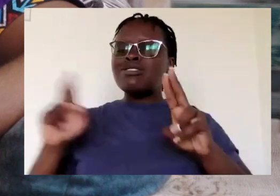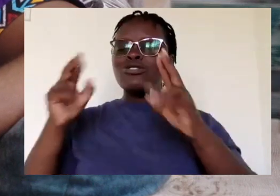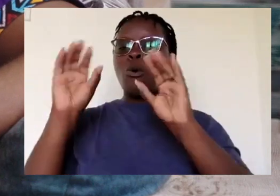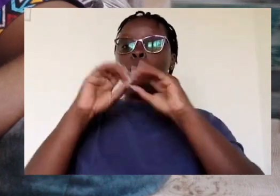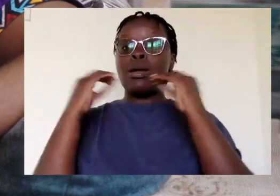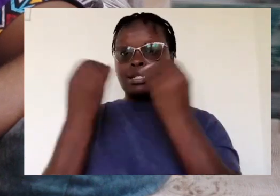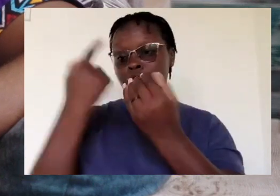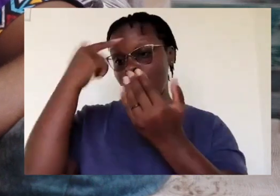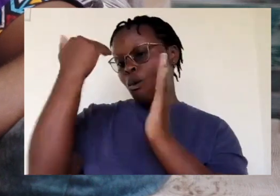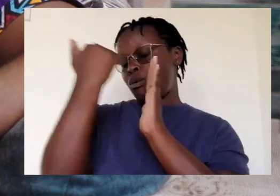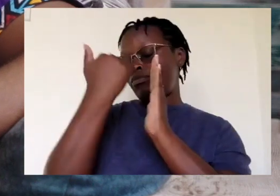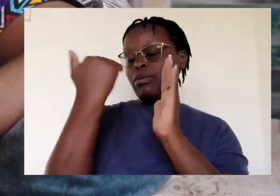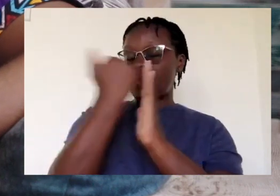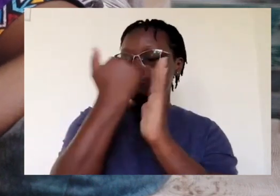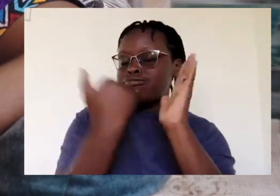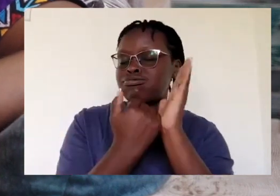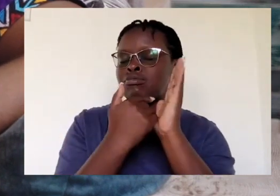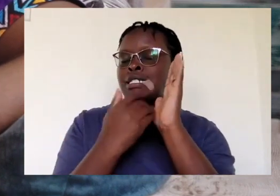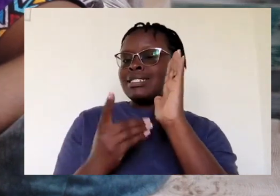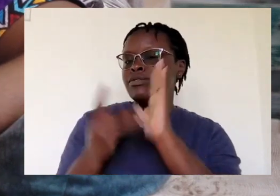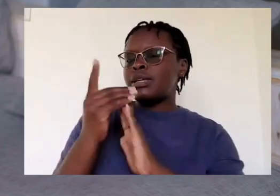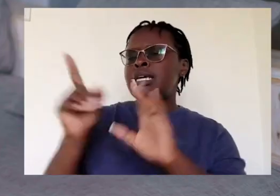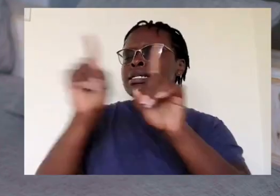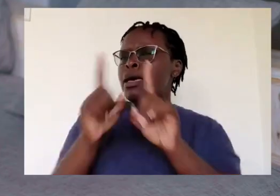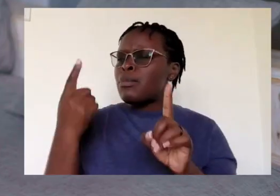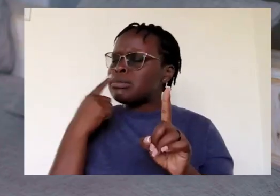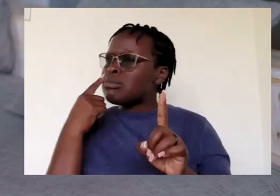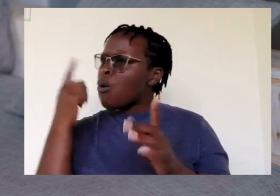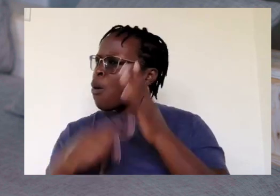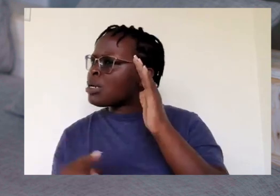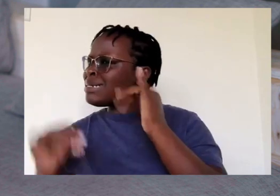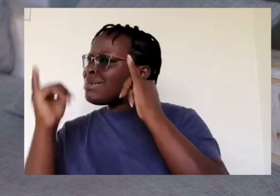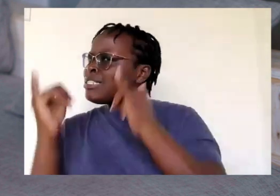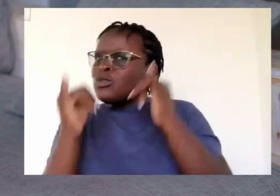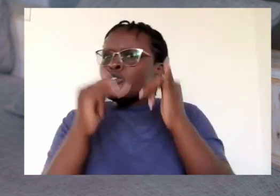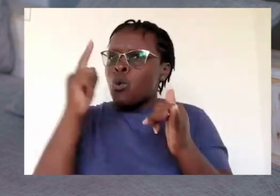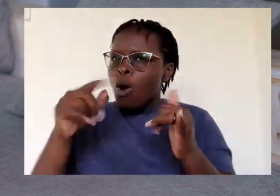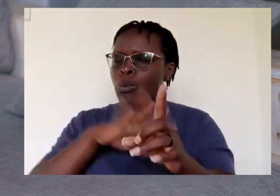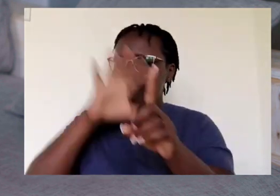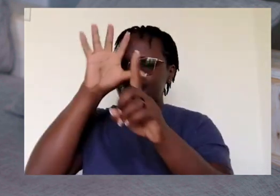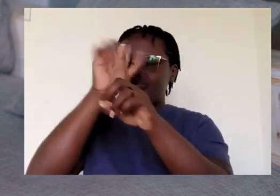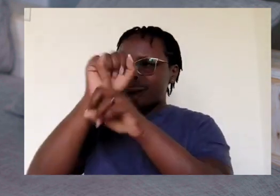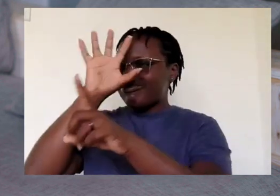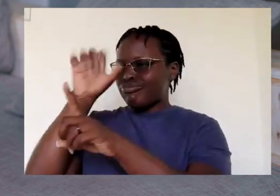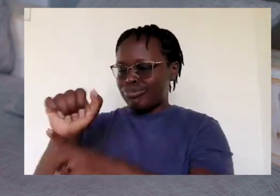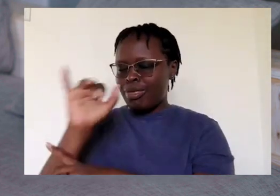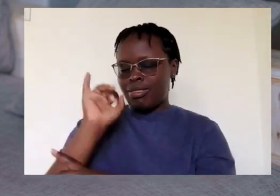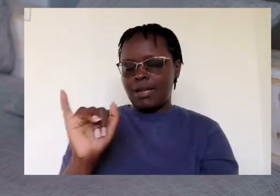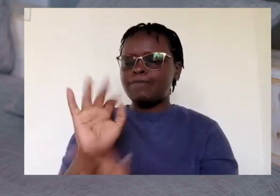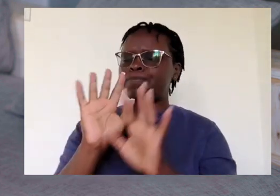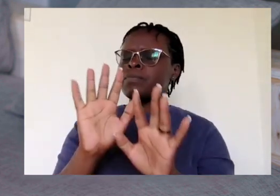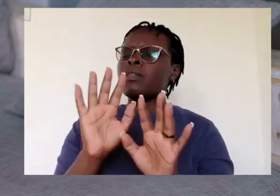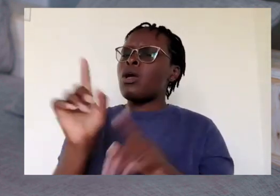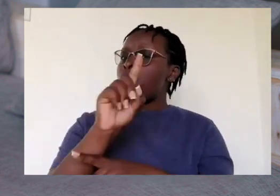leading organizations in terms of curriculum development, and try to look at also other trends that are coming. What does the future of resource mobilization